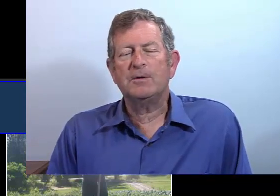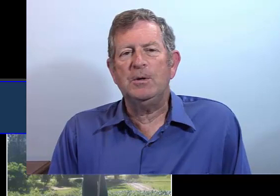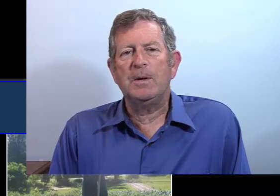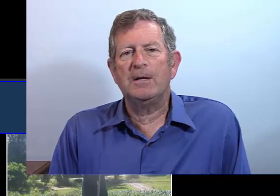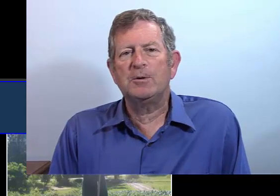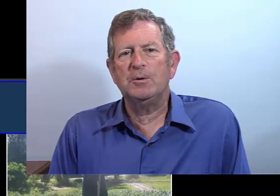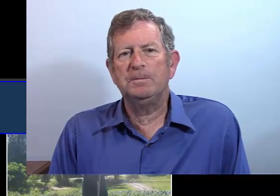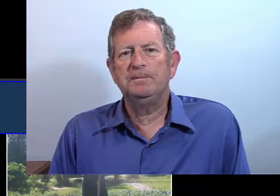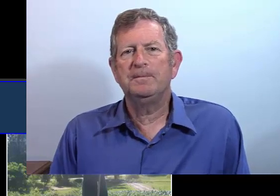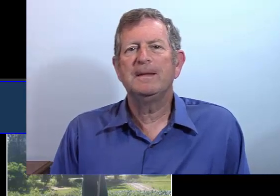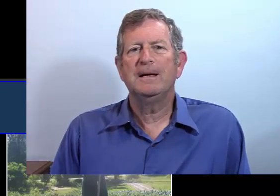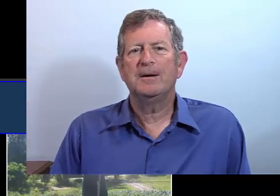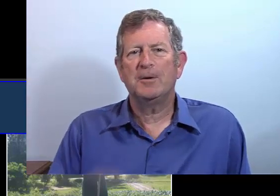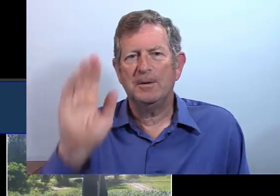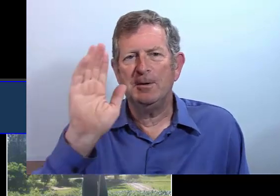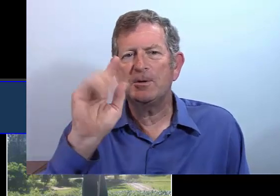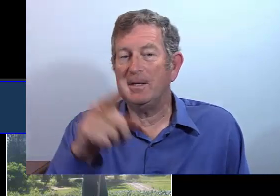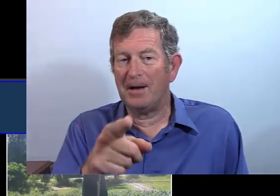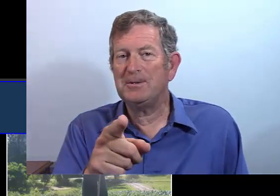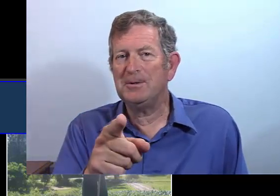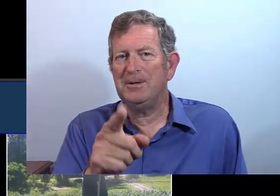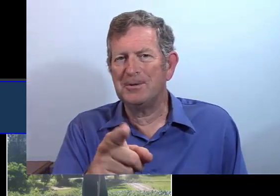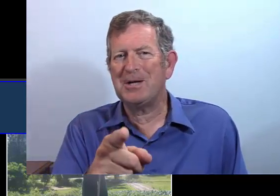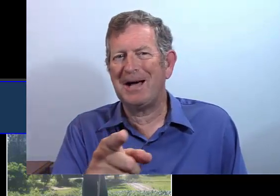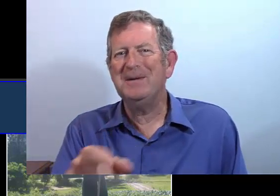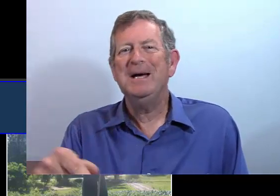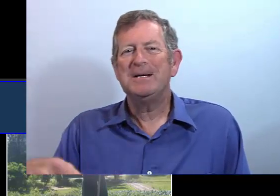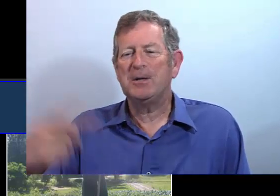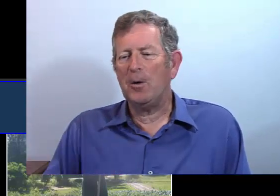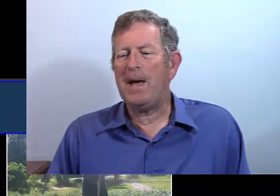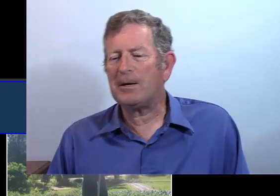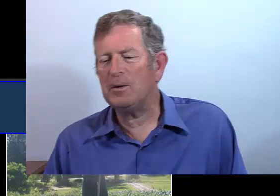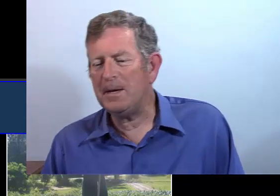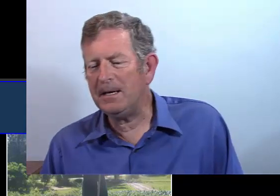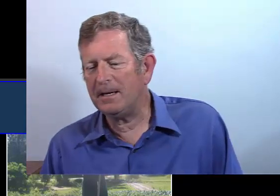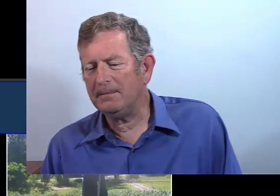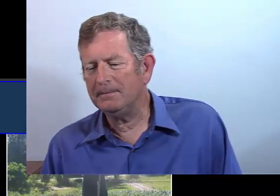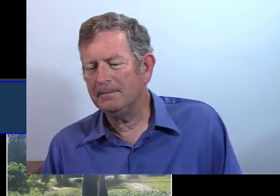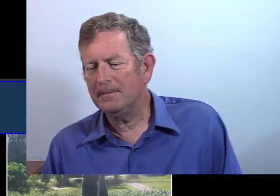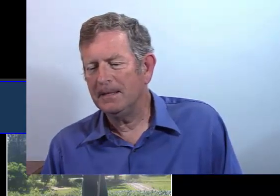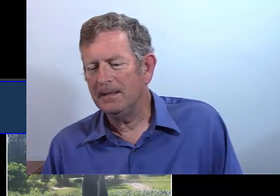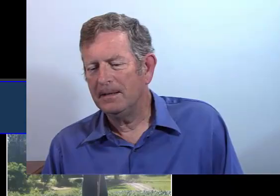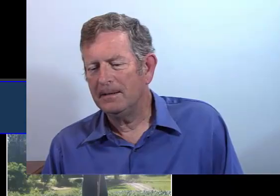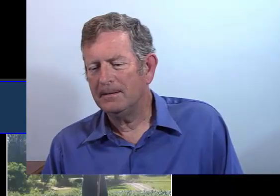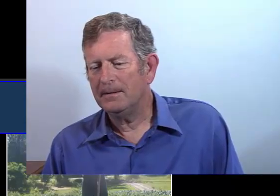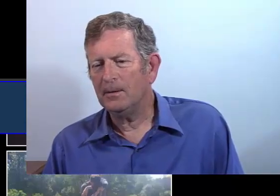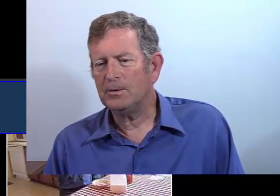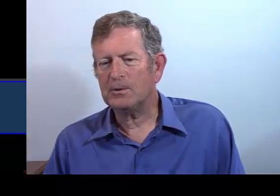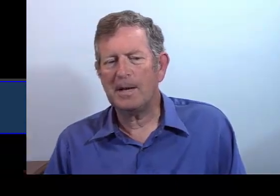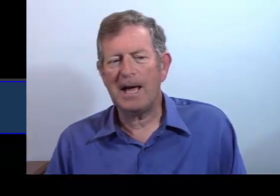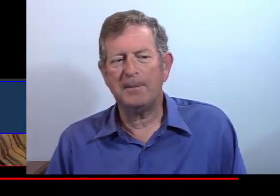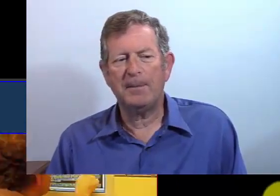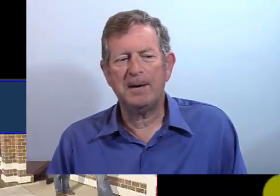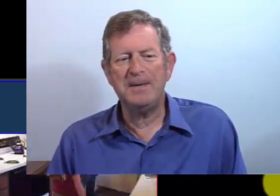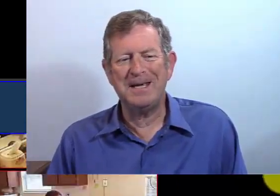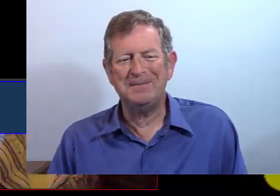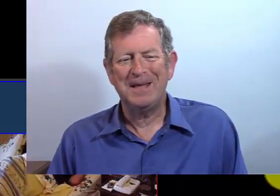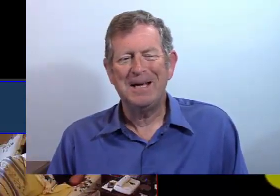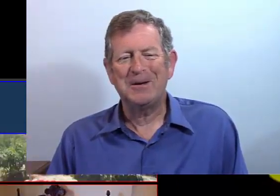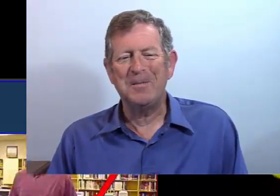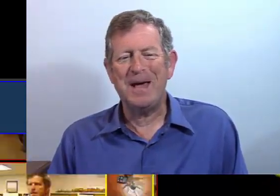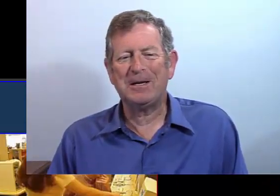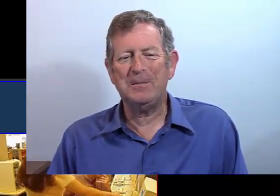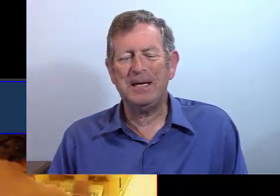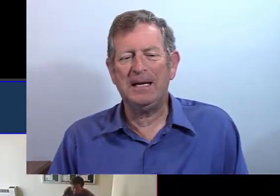it. I'll see you again soon. Now it's your job to go back to the beginning. Don't just rely upon